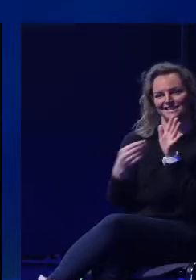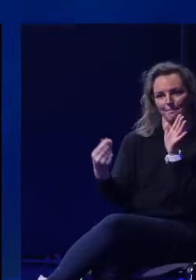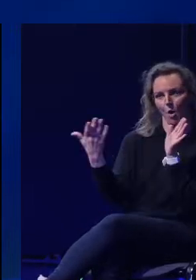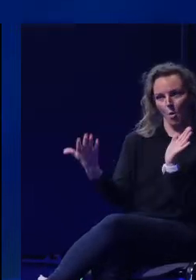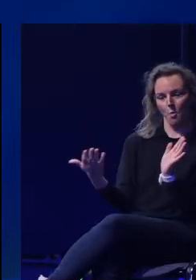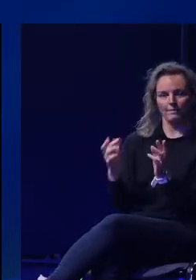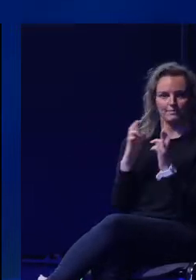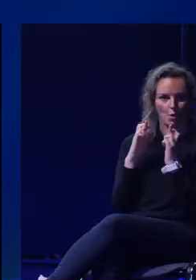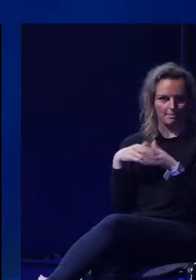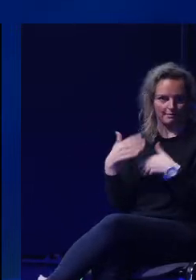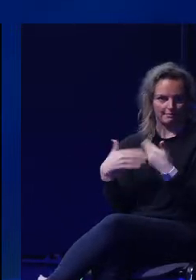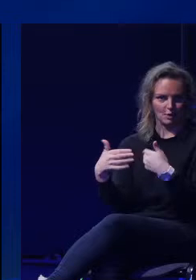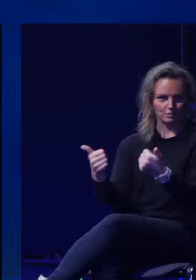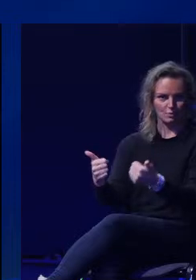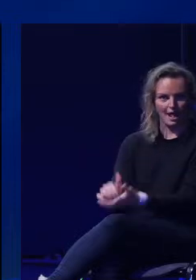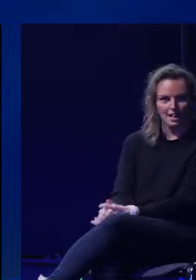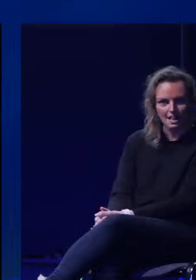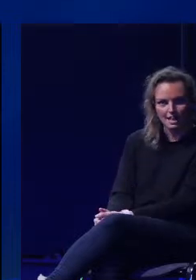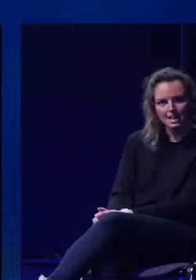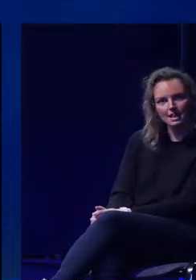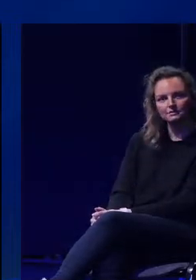goes well.